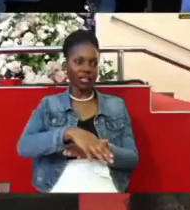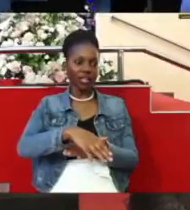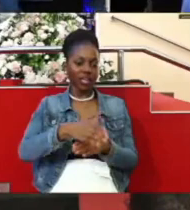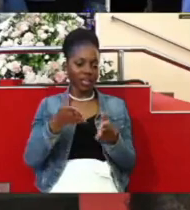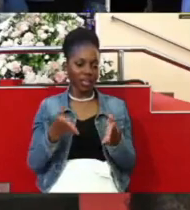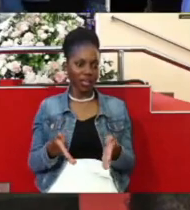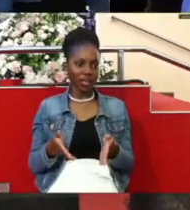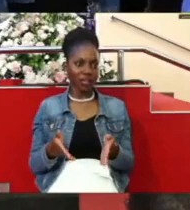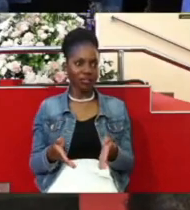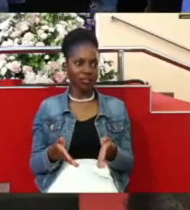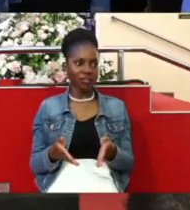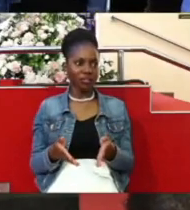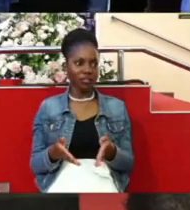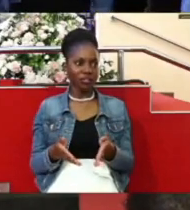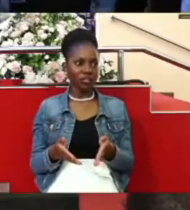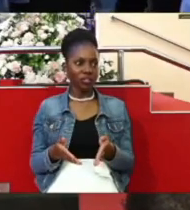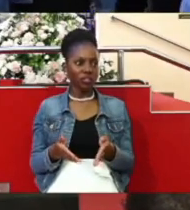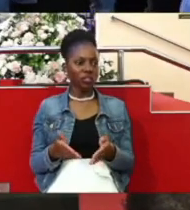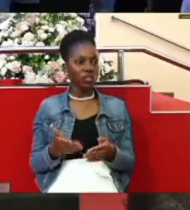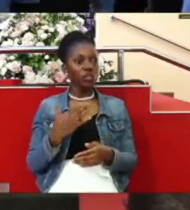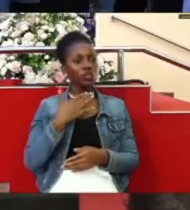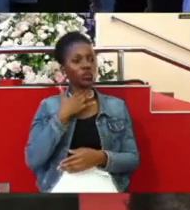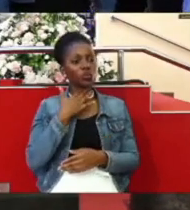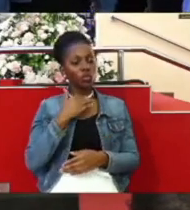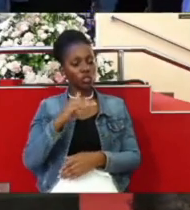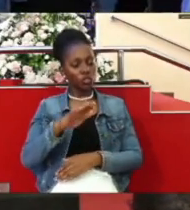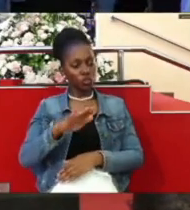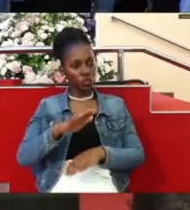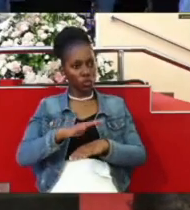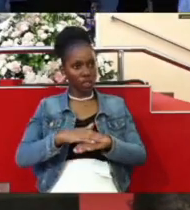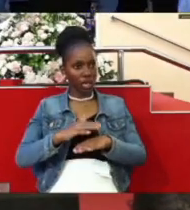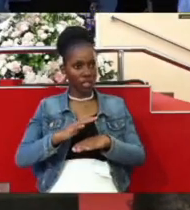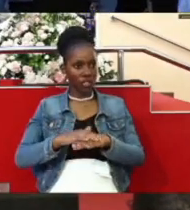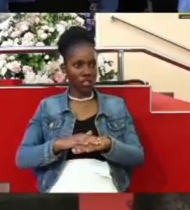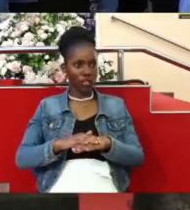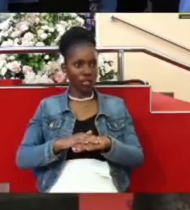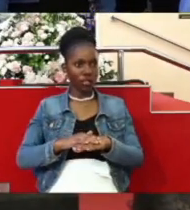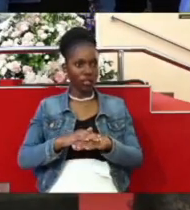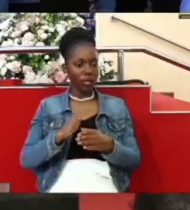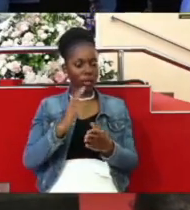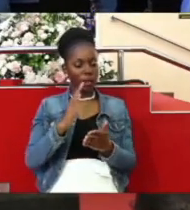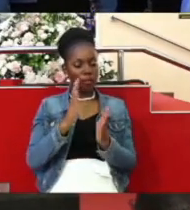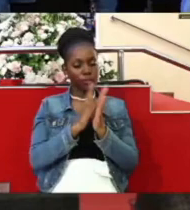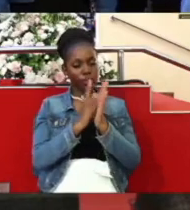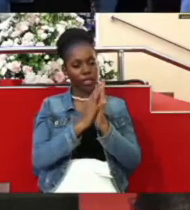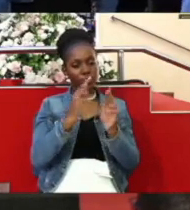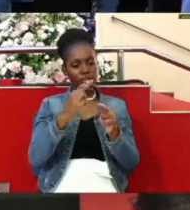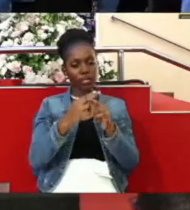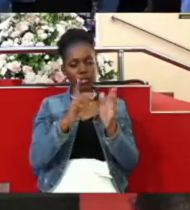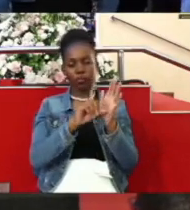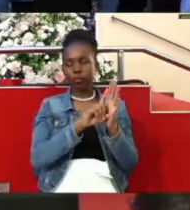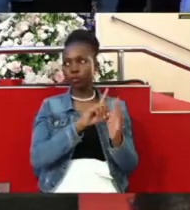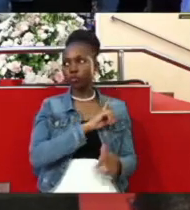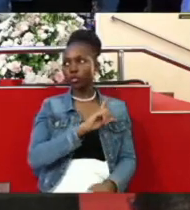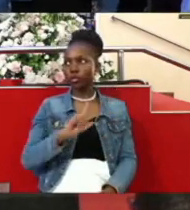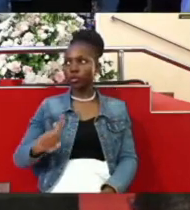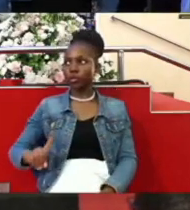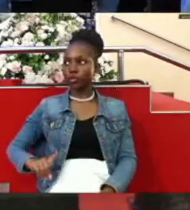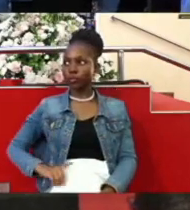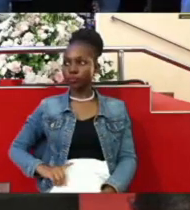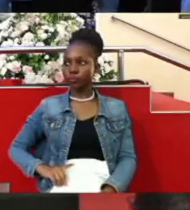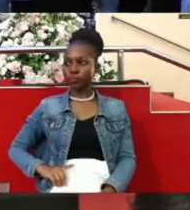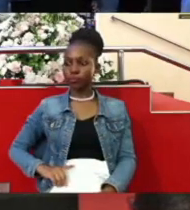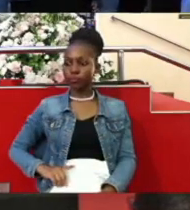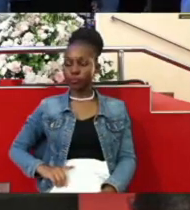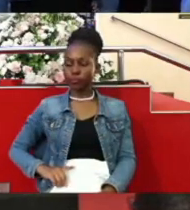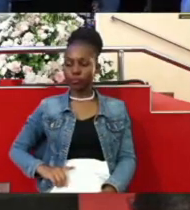touch it. Unahitajika kukakuguza. Praise the name of the Lord. I would like to pray 3 kinds of prayer this morning. Nataka